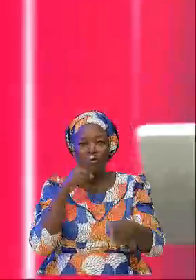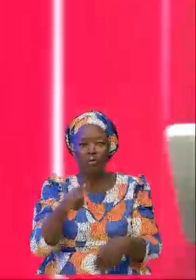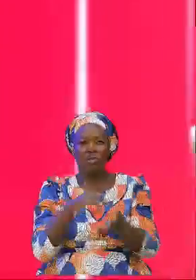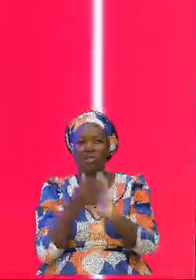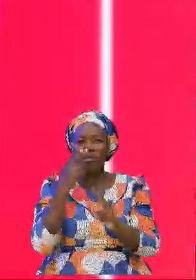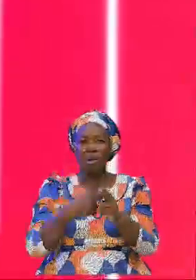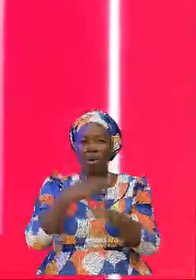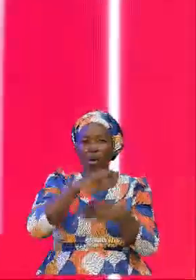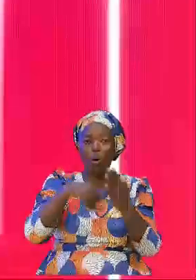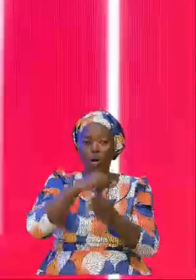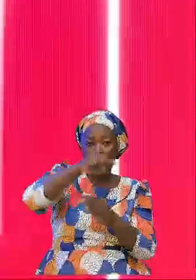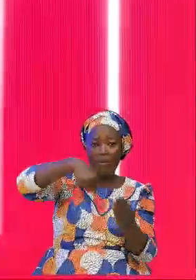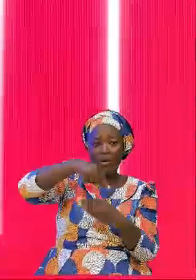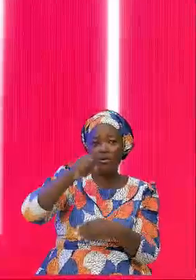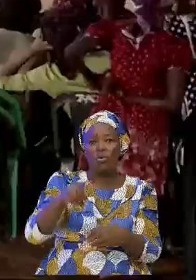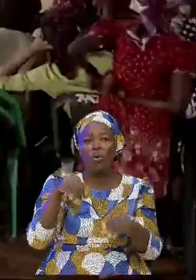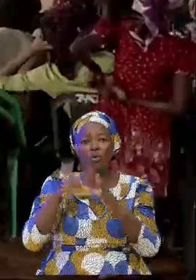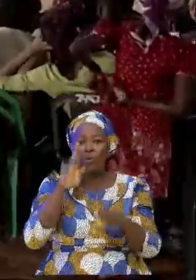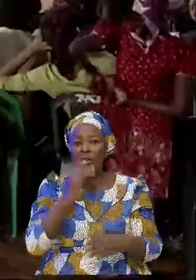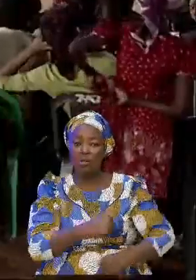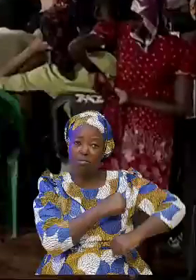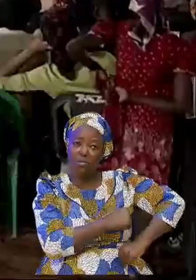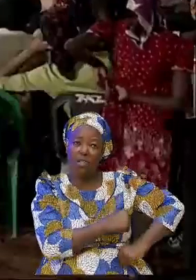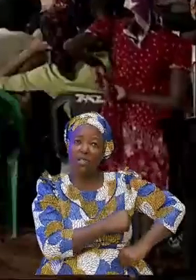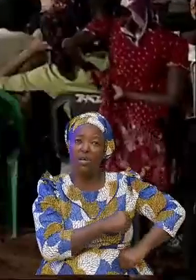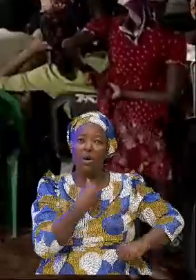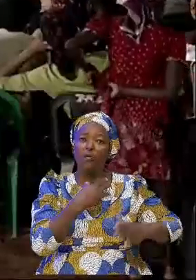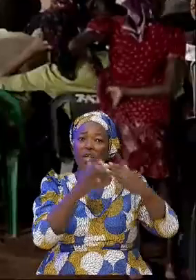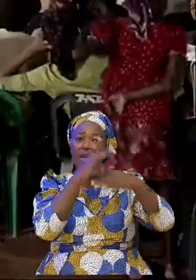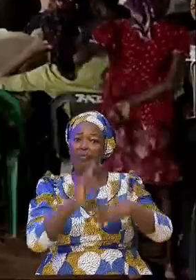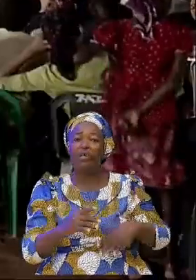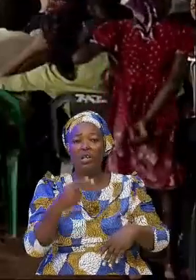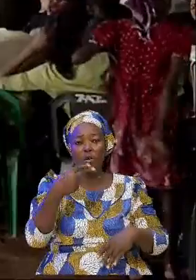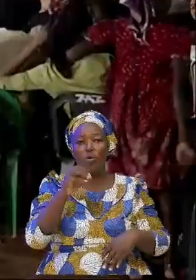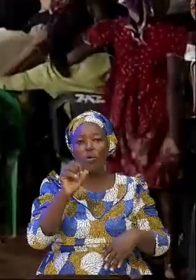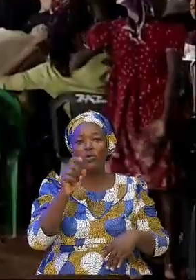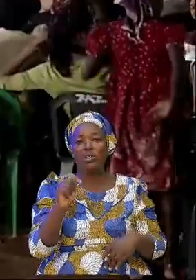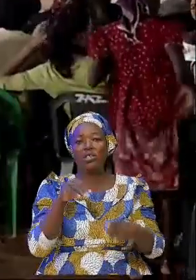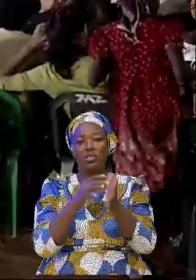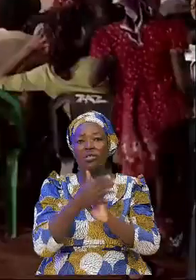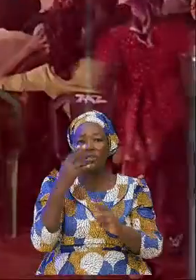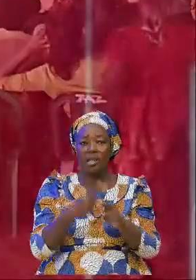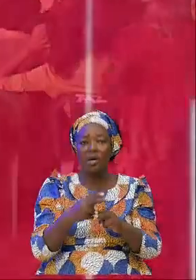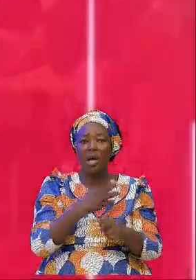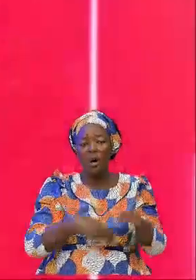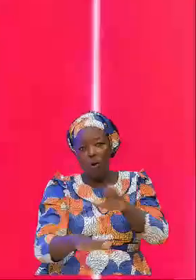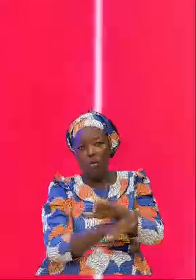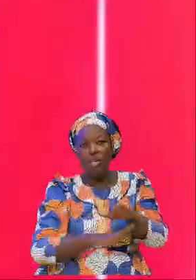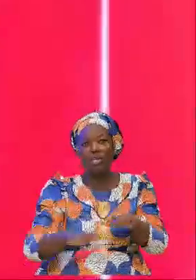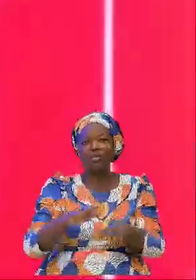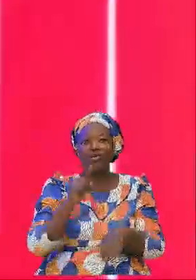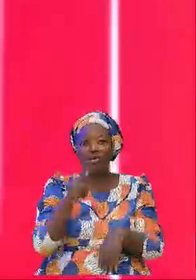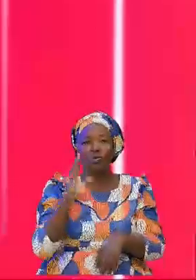will be going before you. All around you will be the bodyguard of the